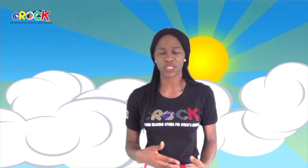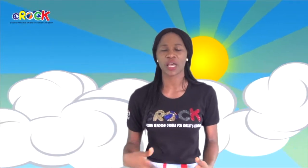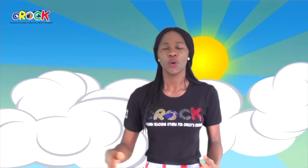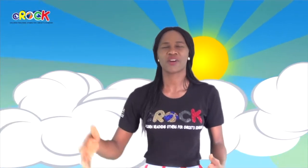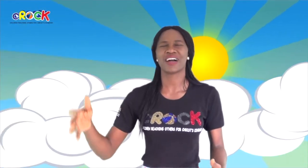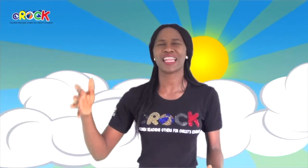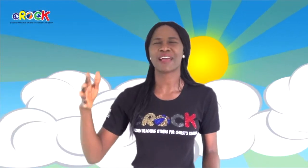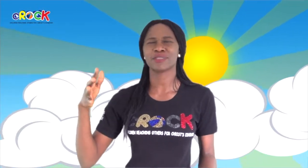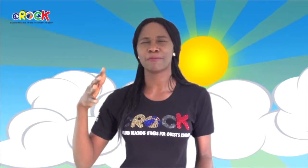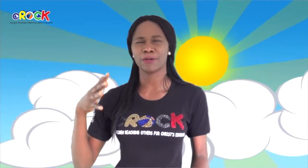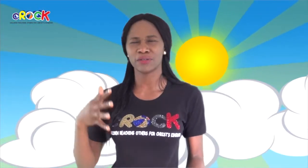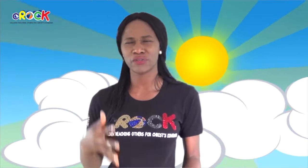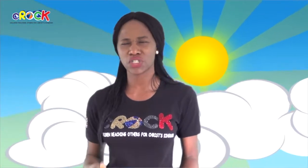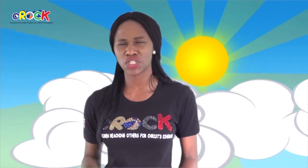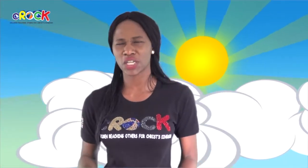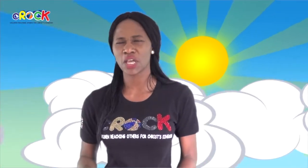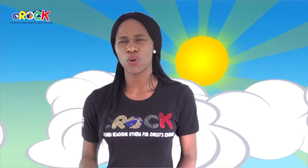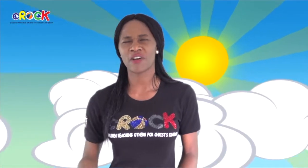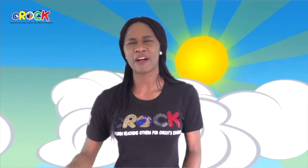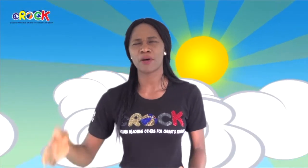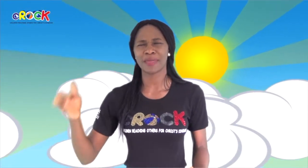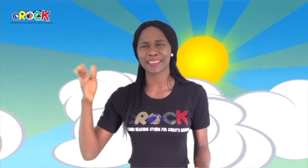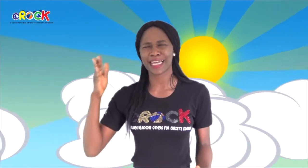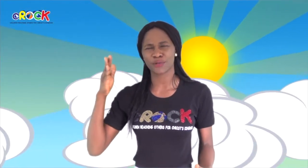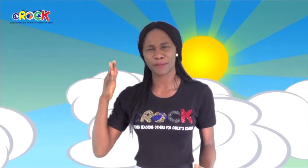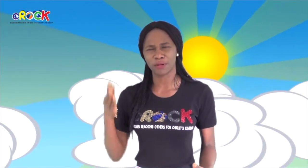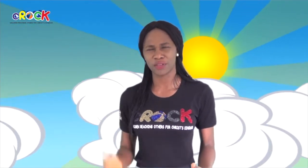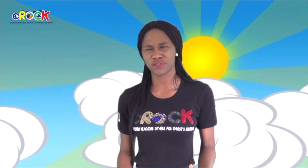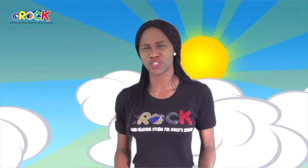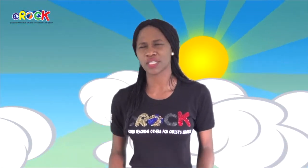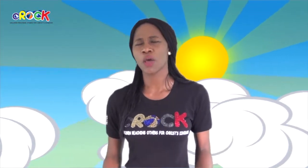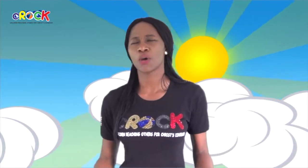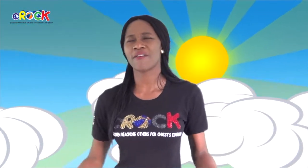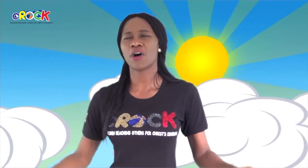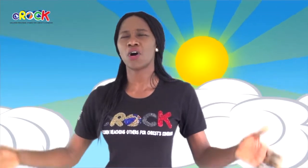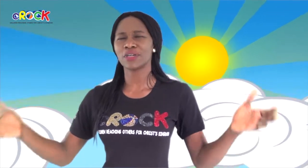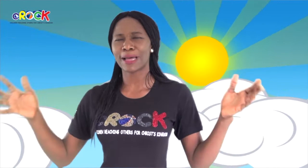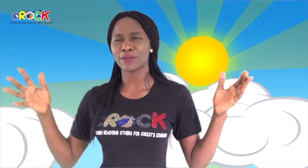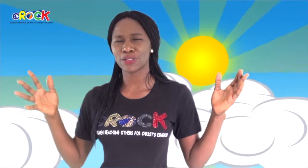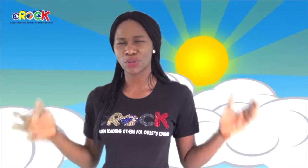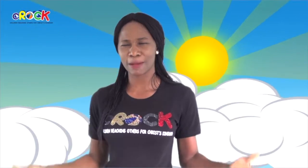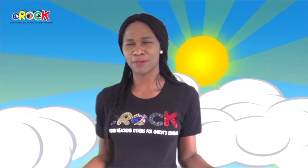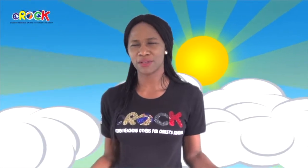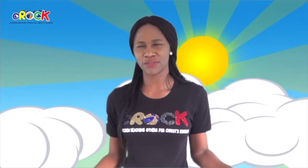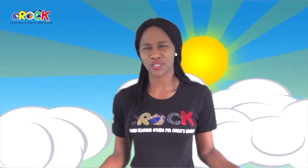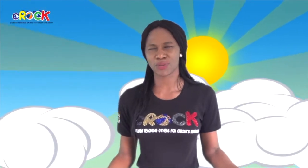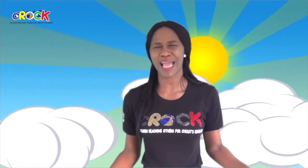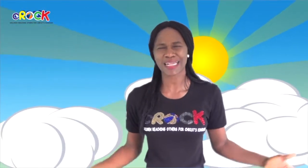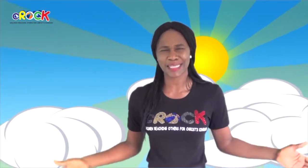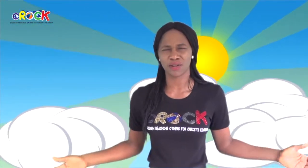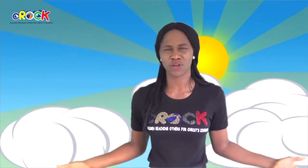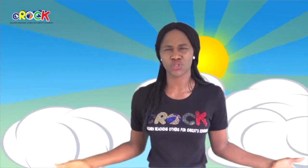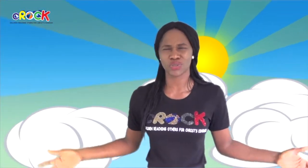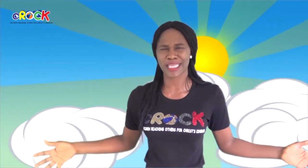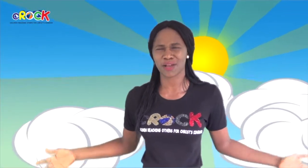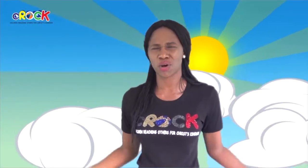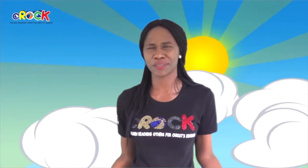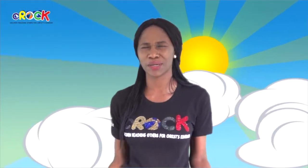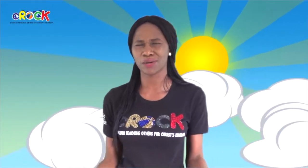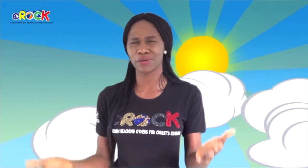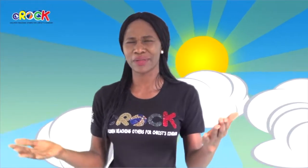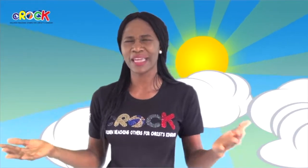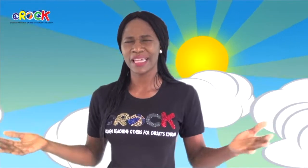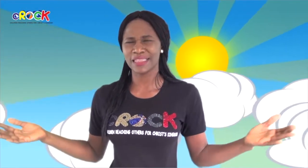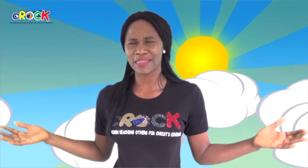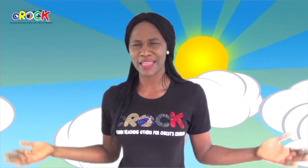of Jesus. We cover our lives with the blood of Jesus. We cover mommy and daddy with the blood of Jesus. We cover all that we do with the blood of Jesus. We ask the Lord, you take all